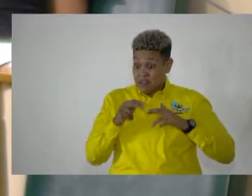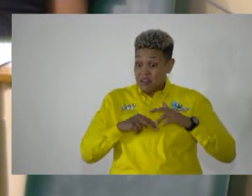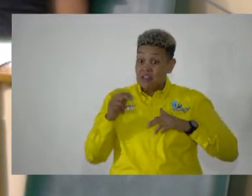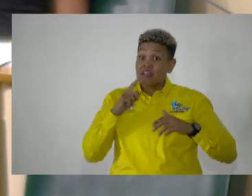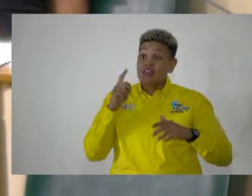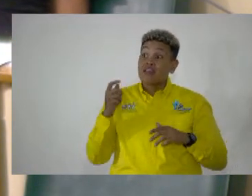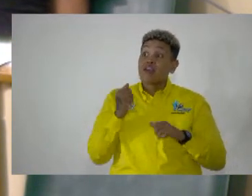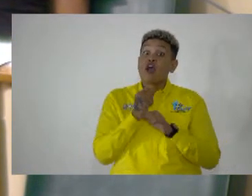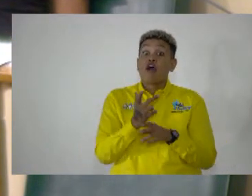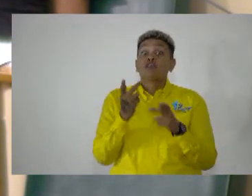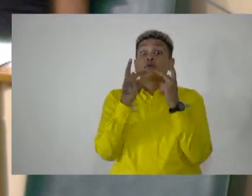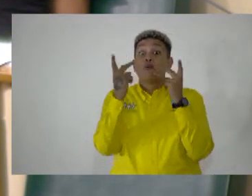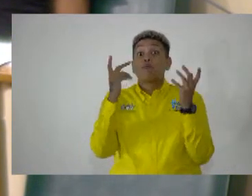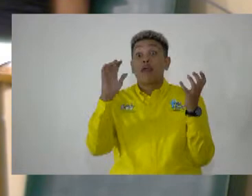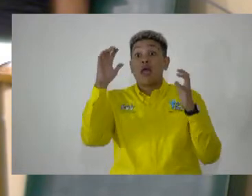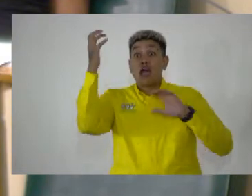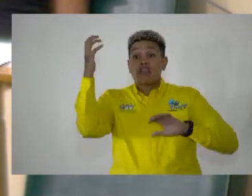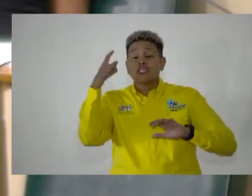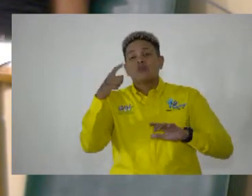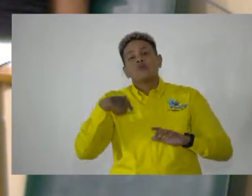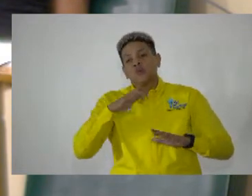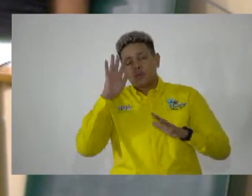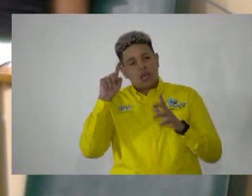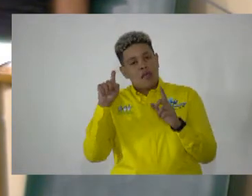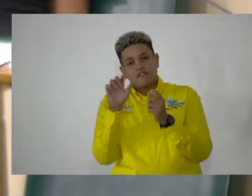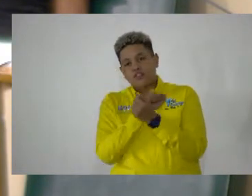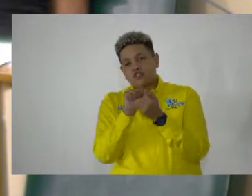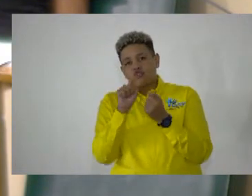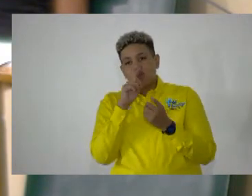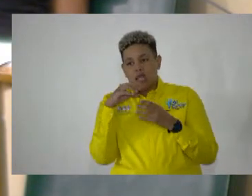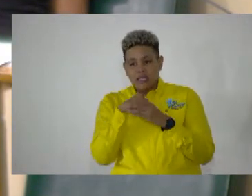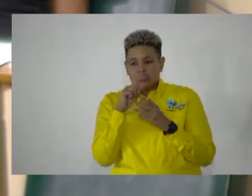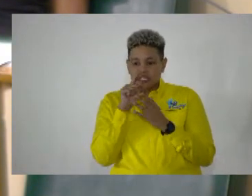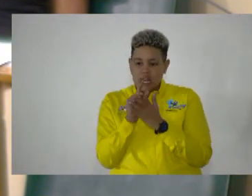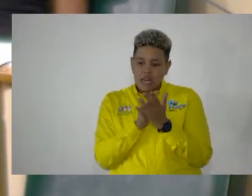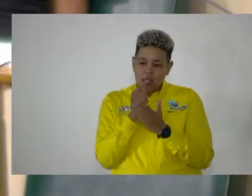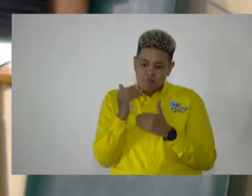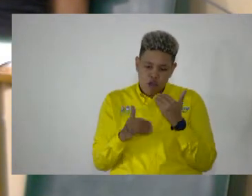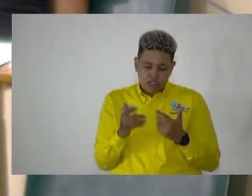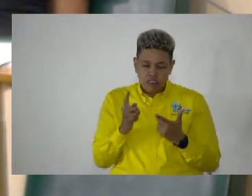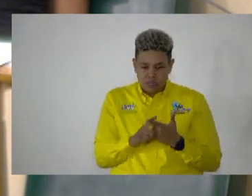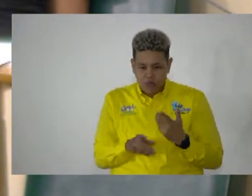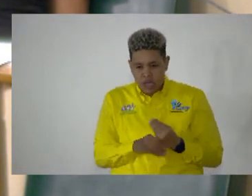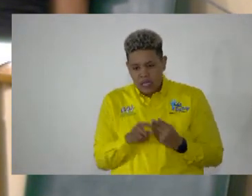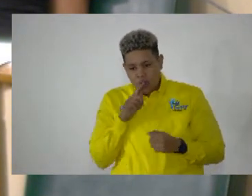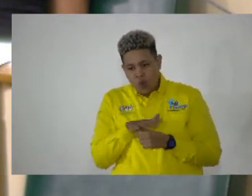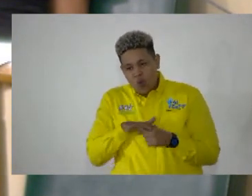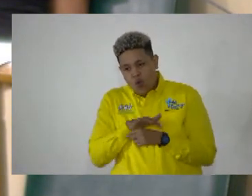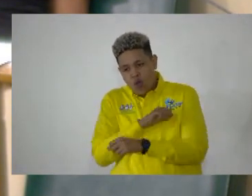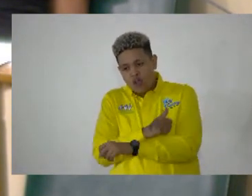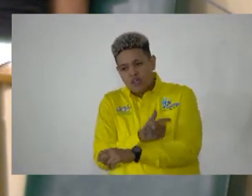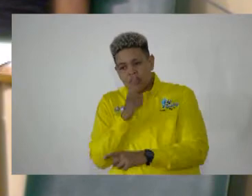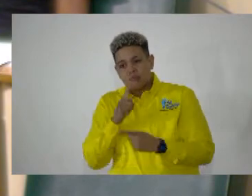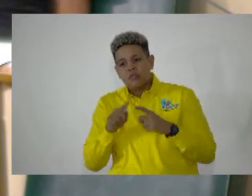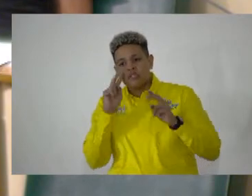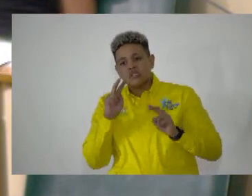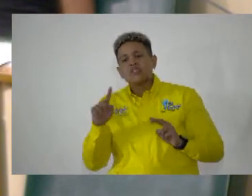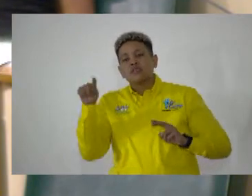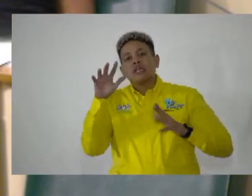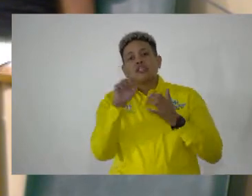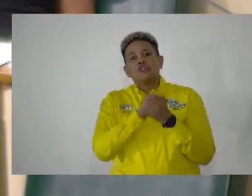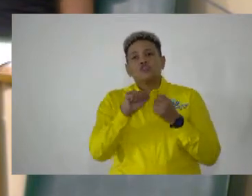a public hazard, we have to engage a legal process and the local authority and see to